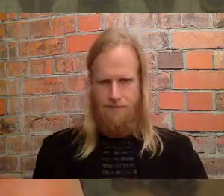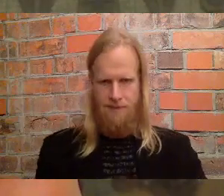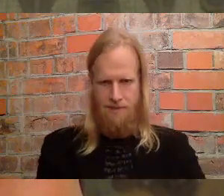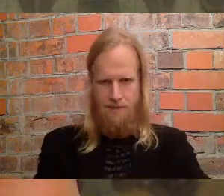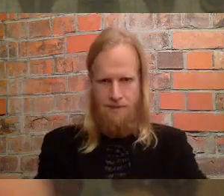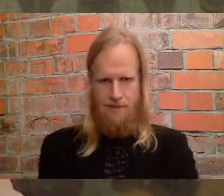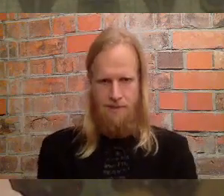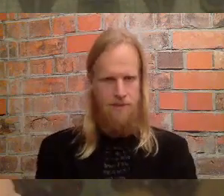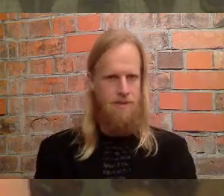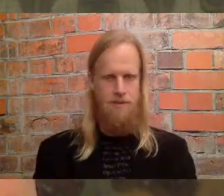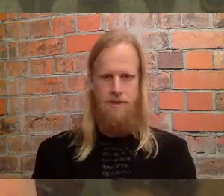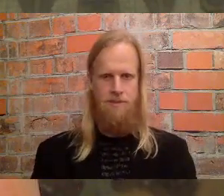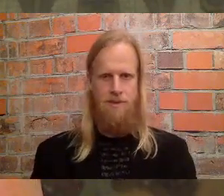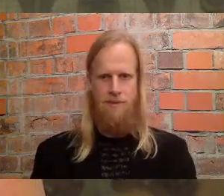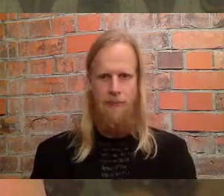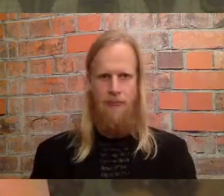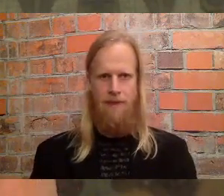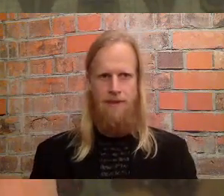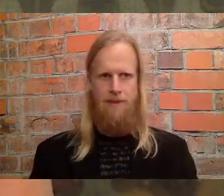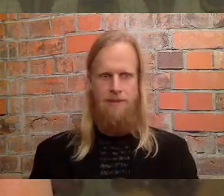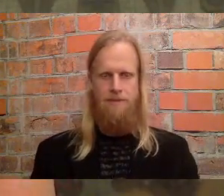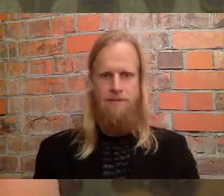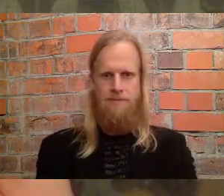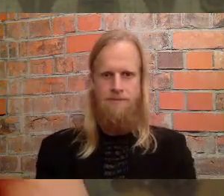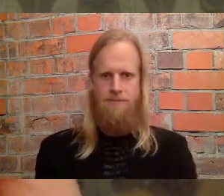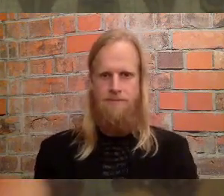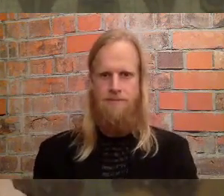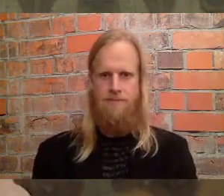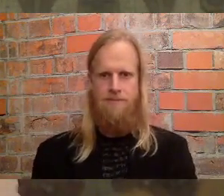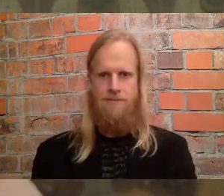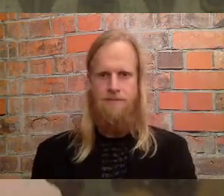distracted, doing chores while being relaxed.